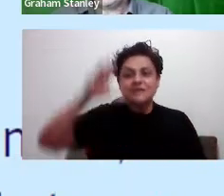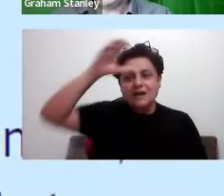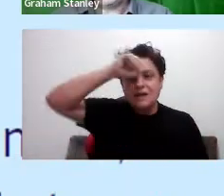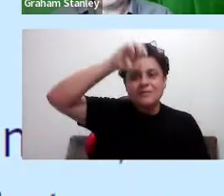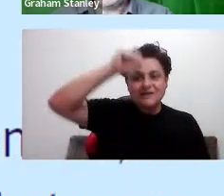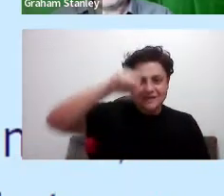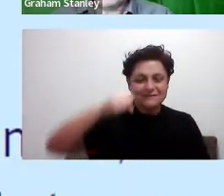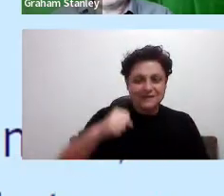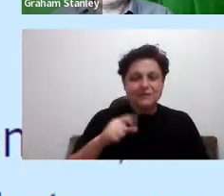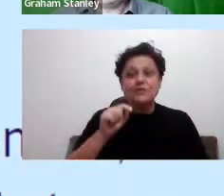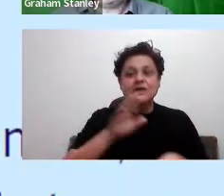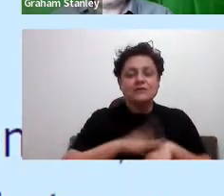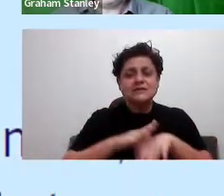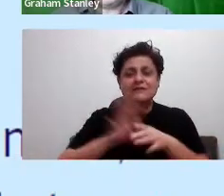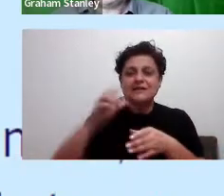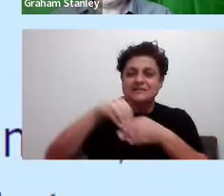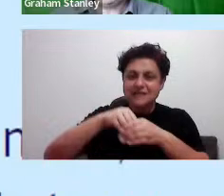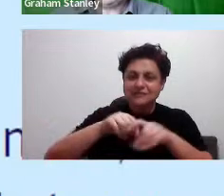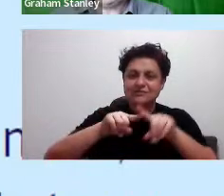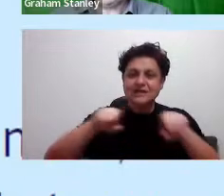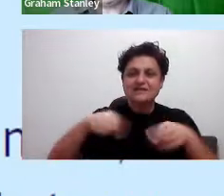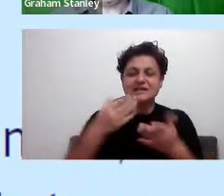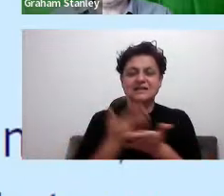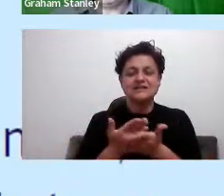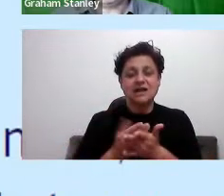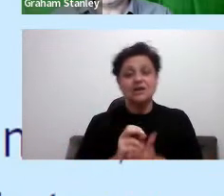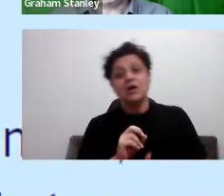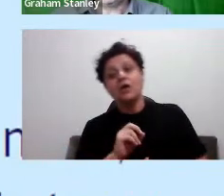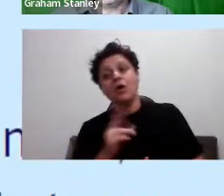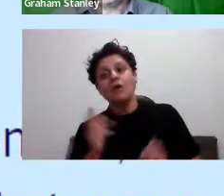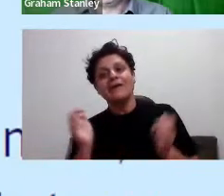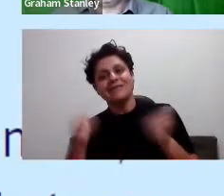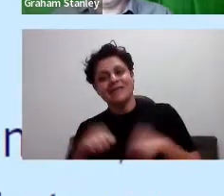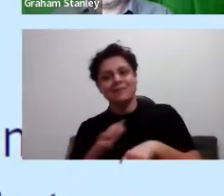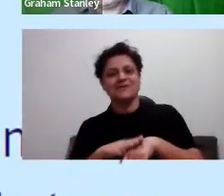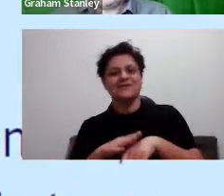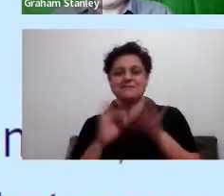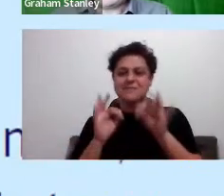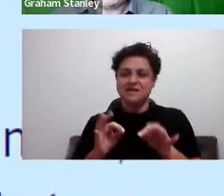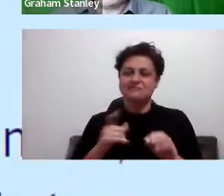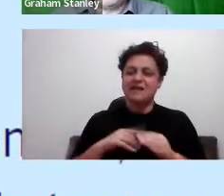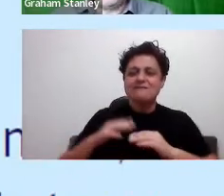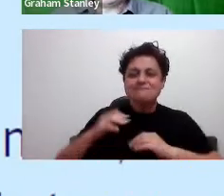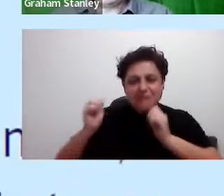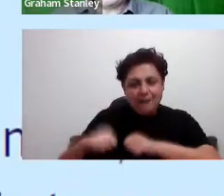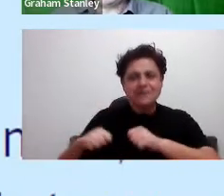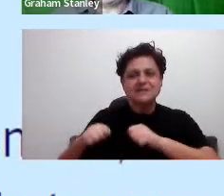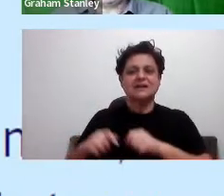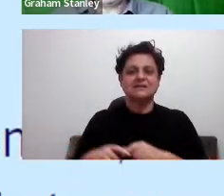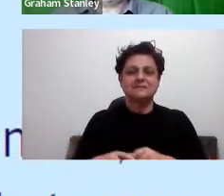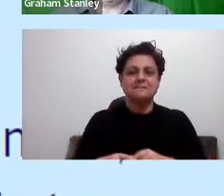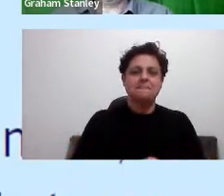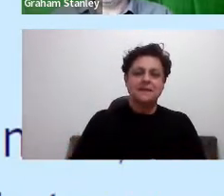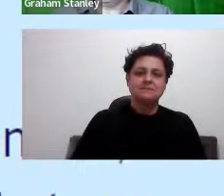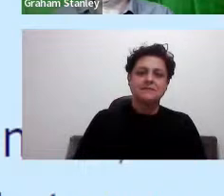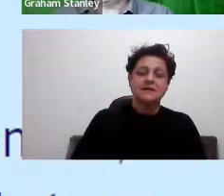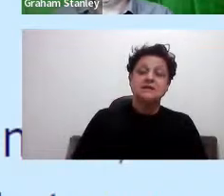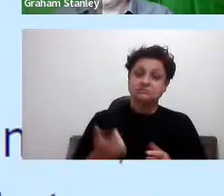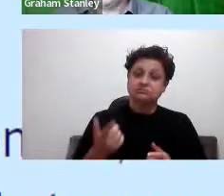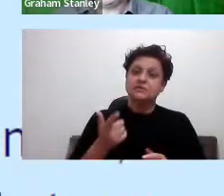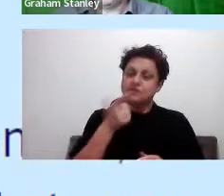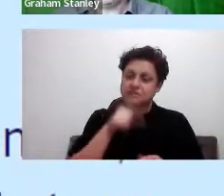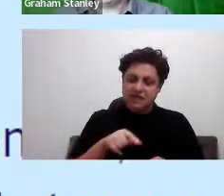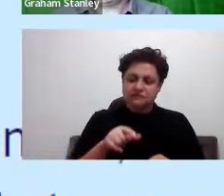as a learner. And differentiation in teaching is important because this one-size-fits-all